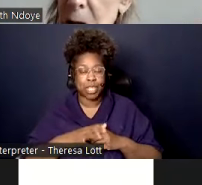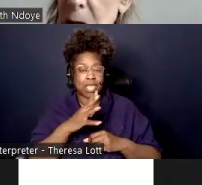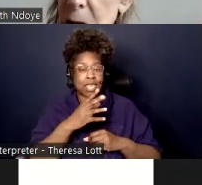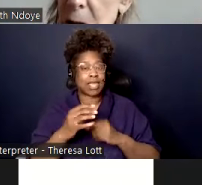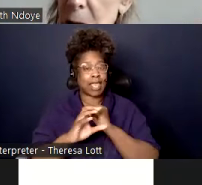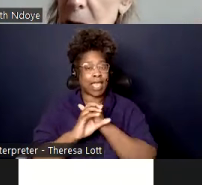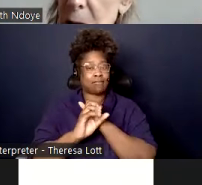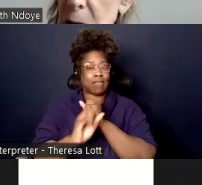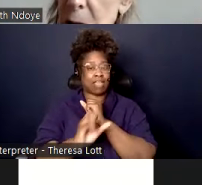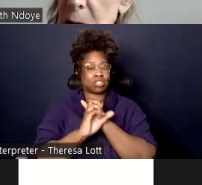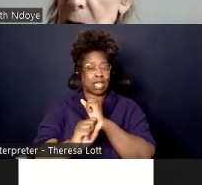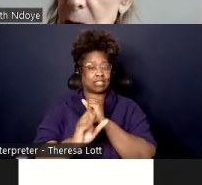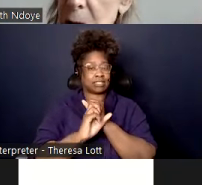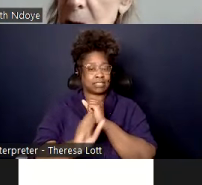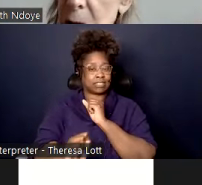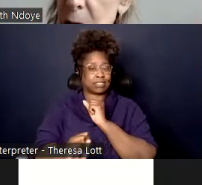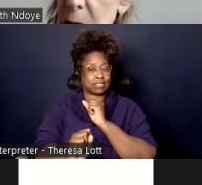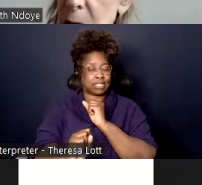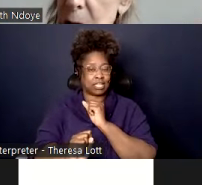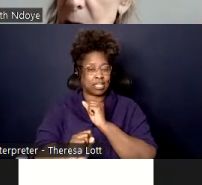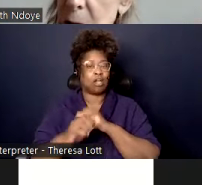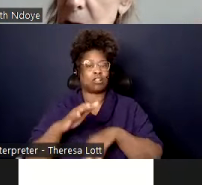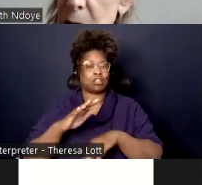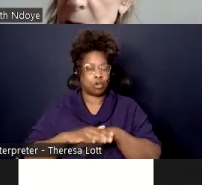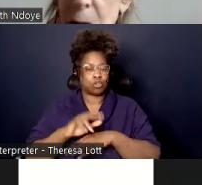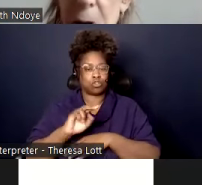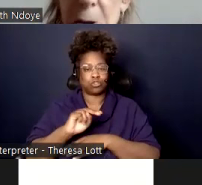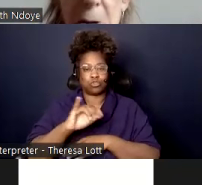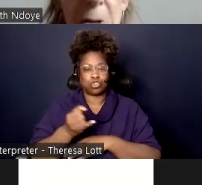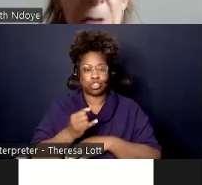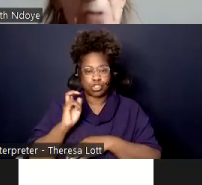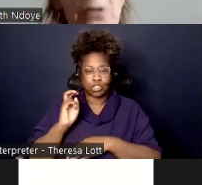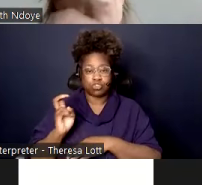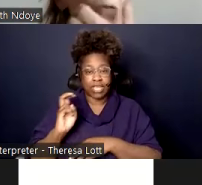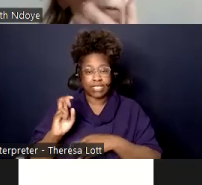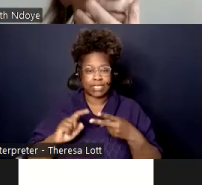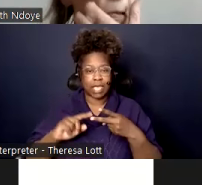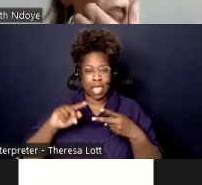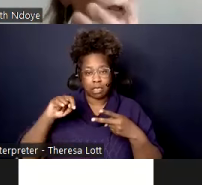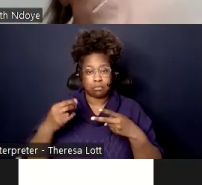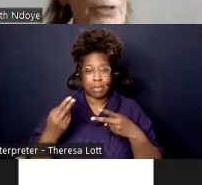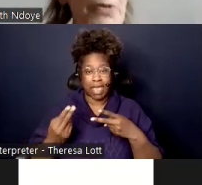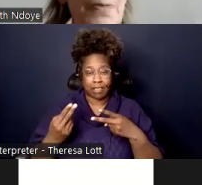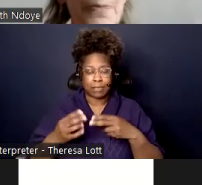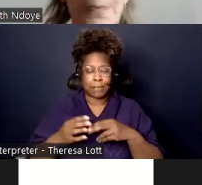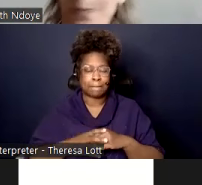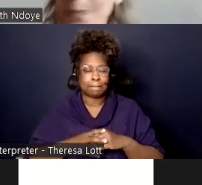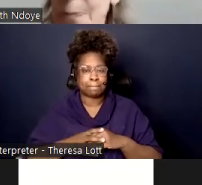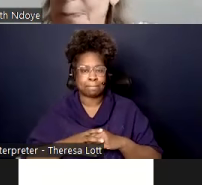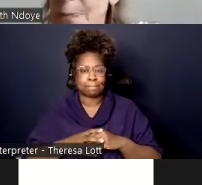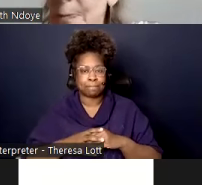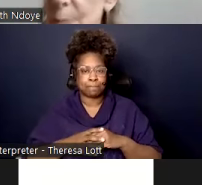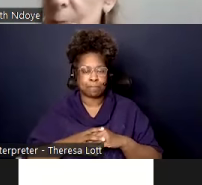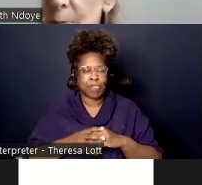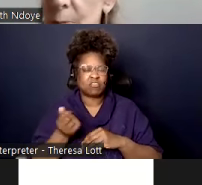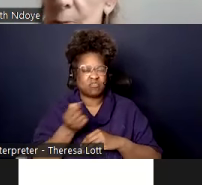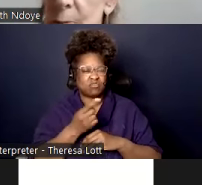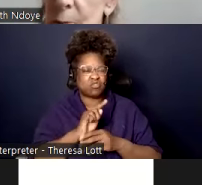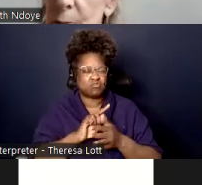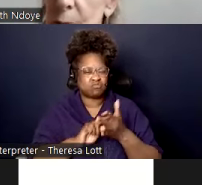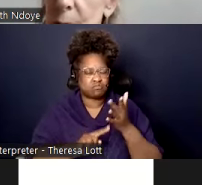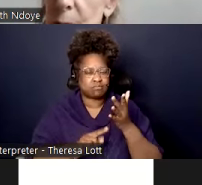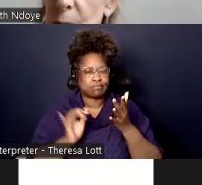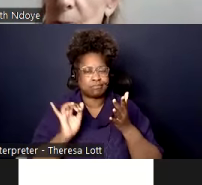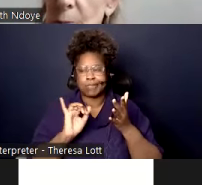advertising campaign that will actually be on New Jersey Transit and PATH. And there's few additional sort of things in terms of